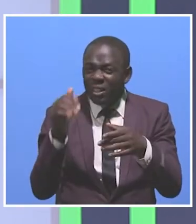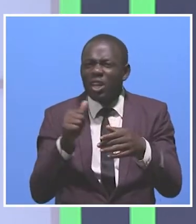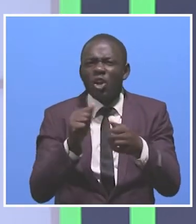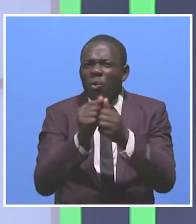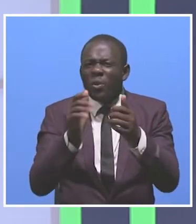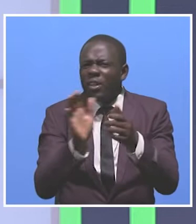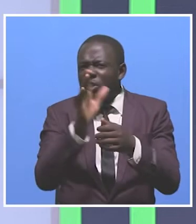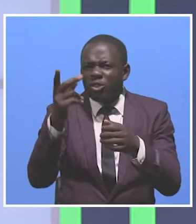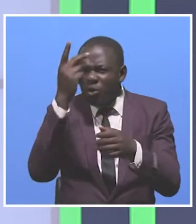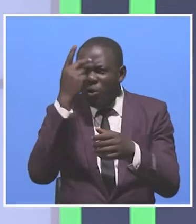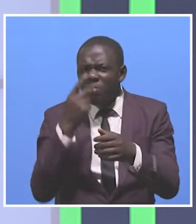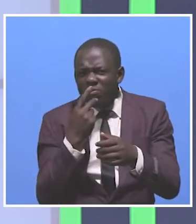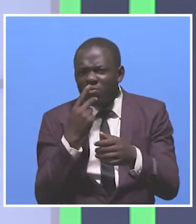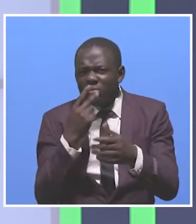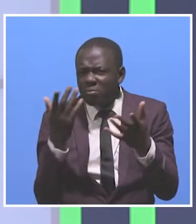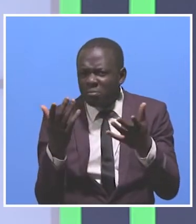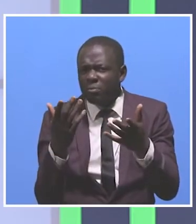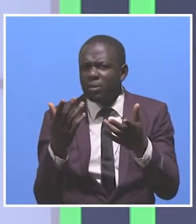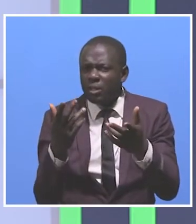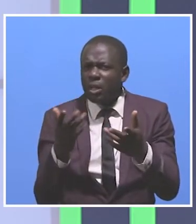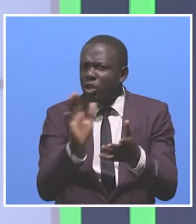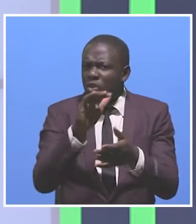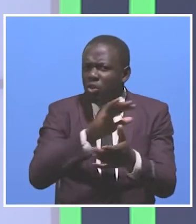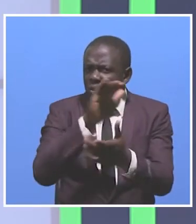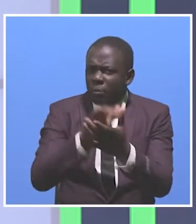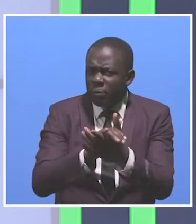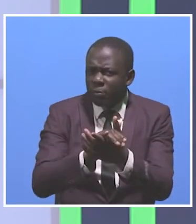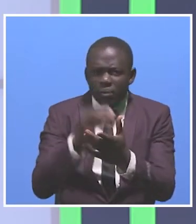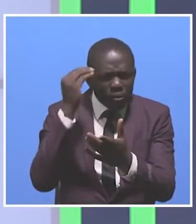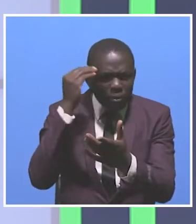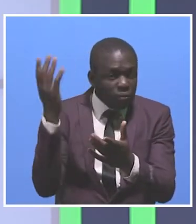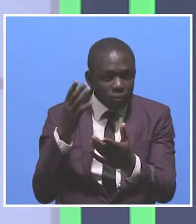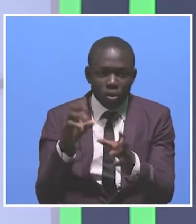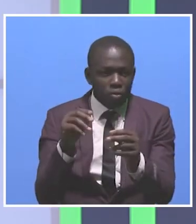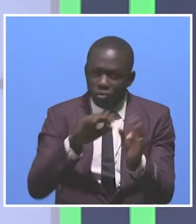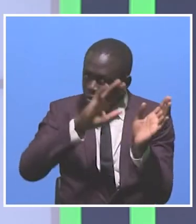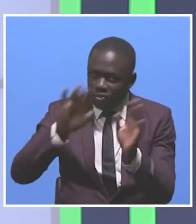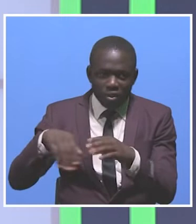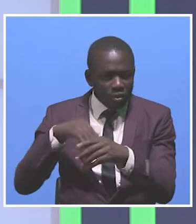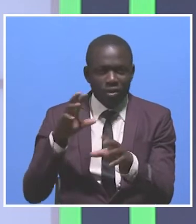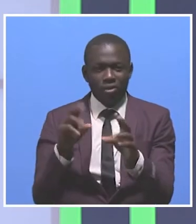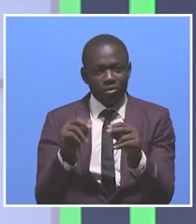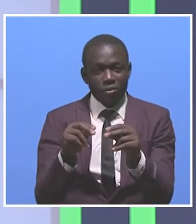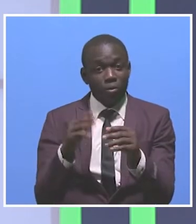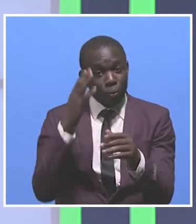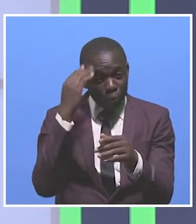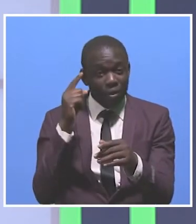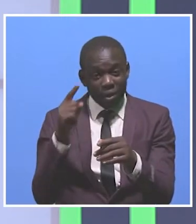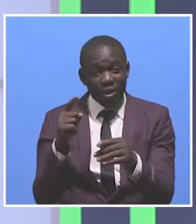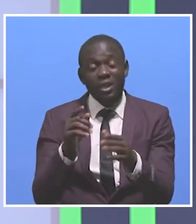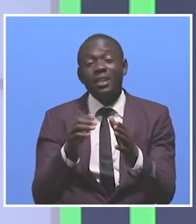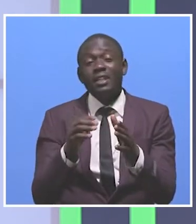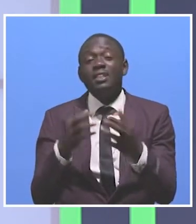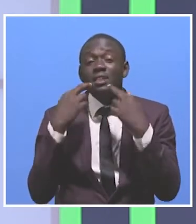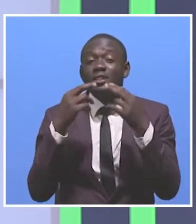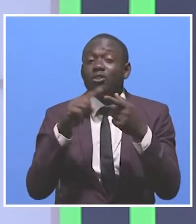knowledge of your partners. Do not sideline them, because this has led to divorce and a lot of misunderstanding.